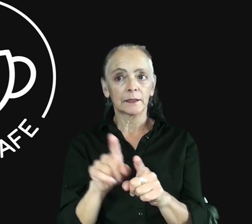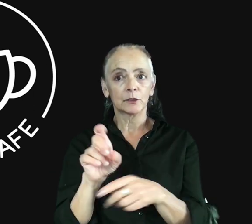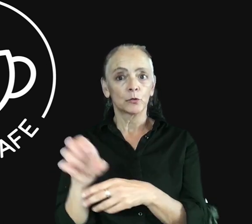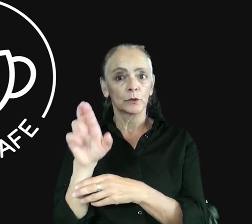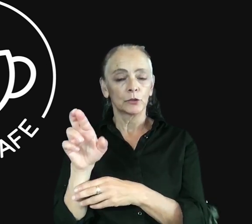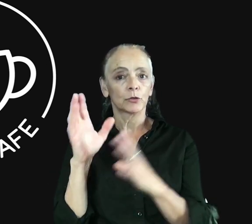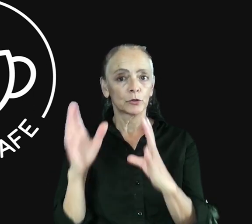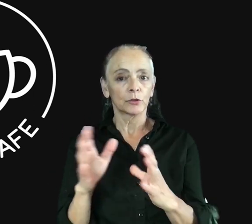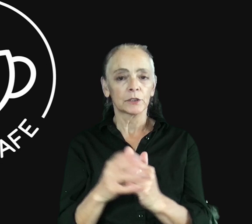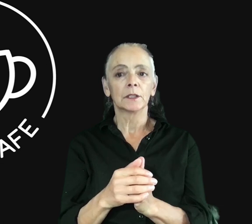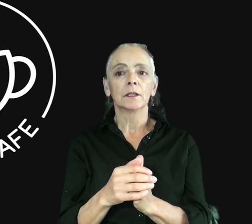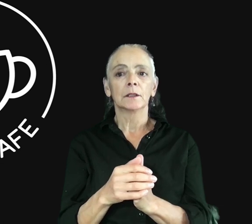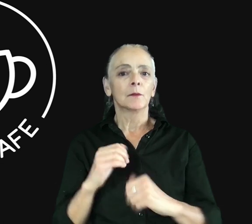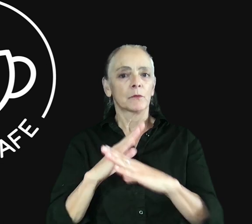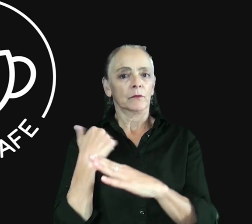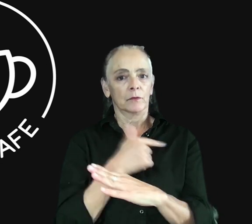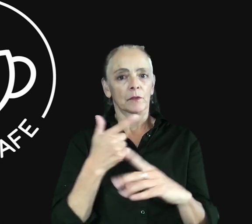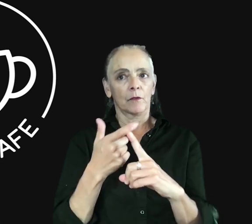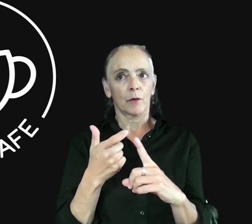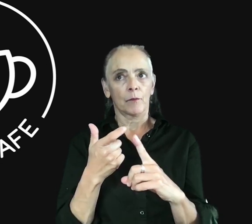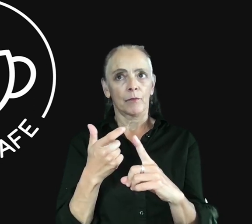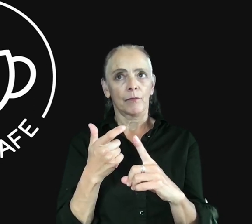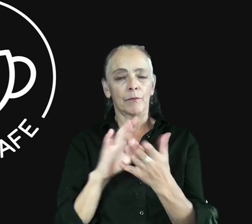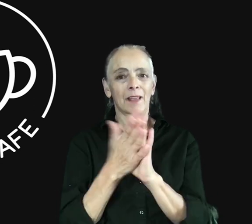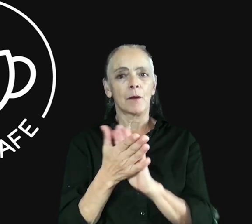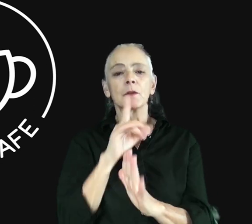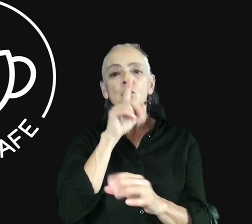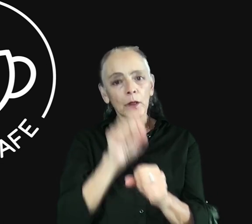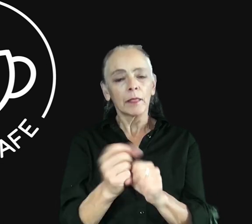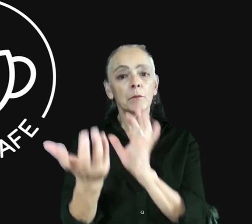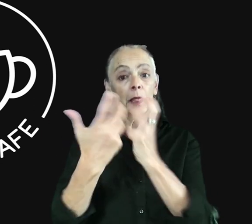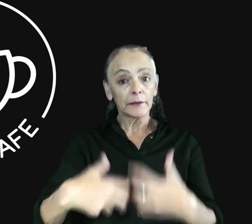are perhaps kind of preventing us from being really blended